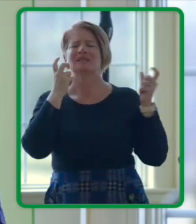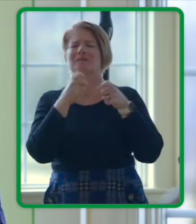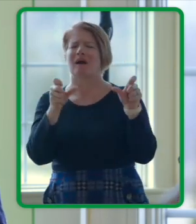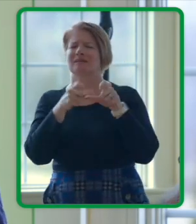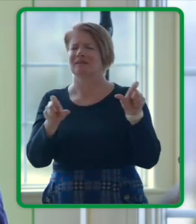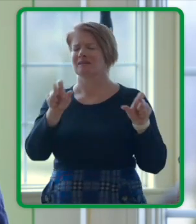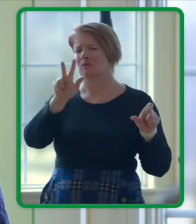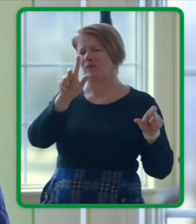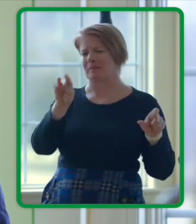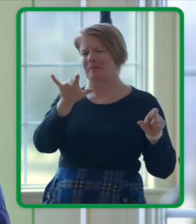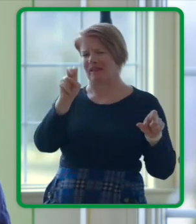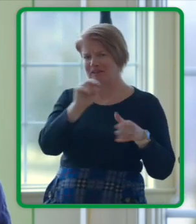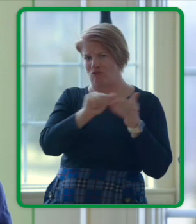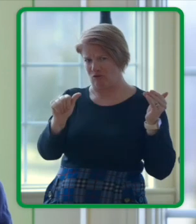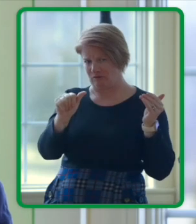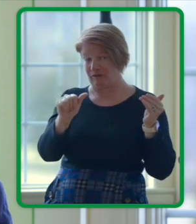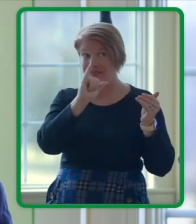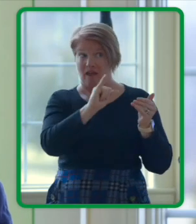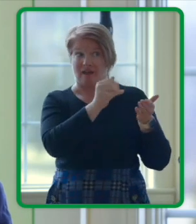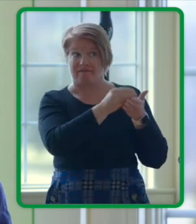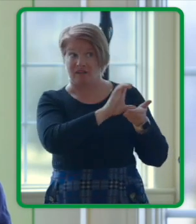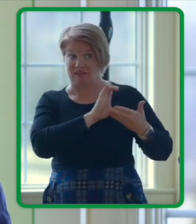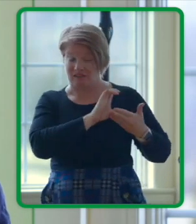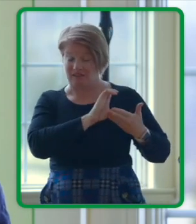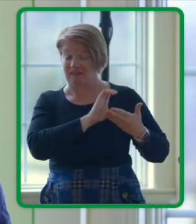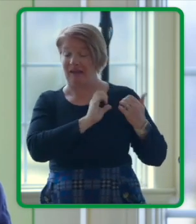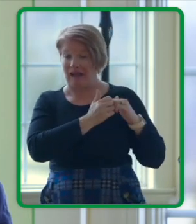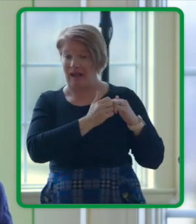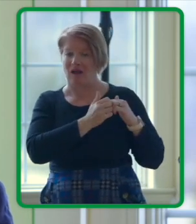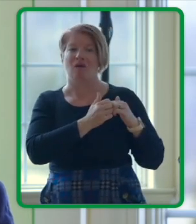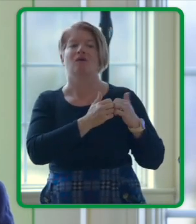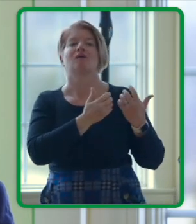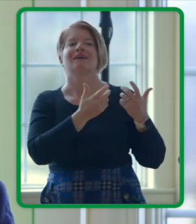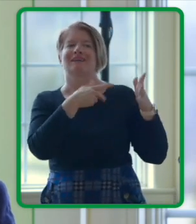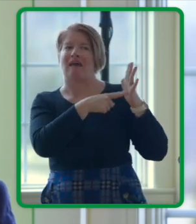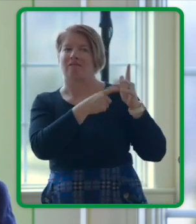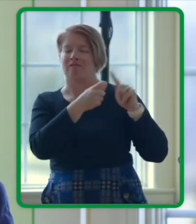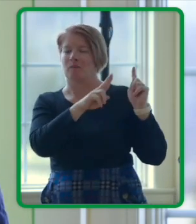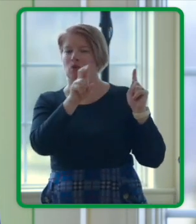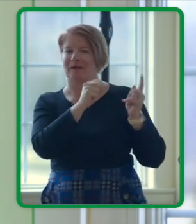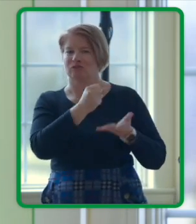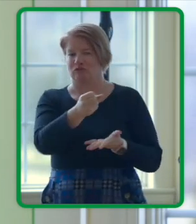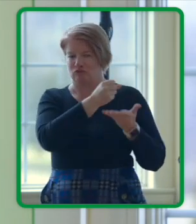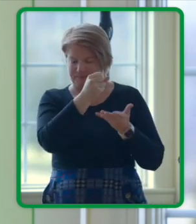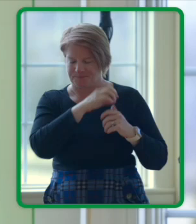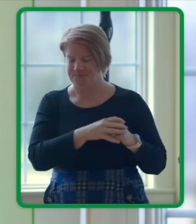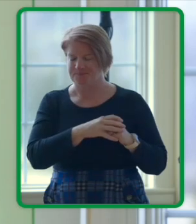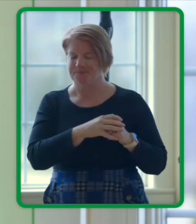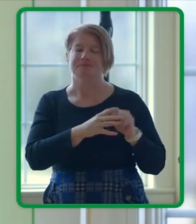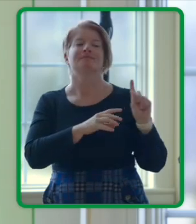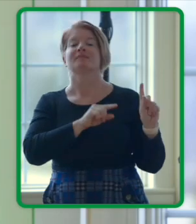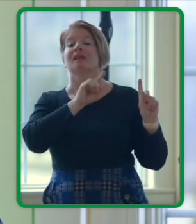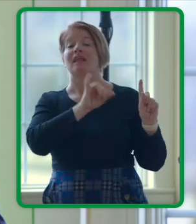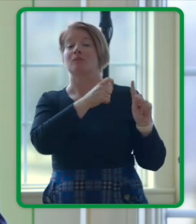had $23 million of this funding came in the form of subordinated debt from the U.S. Treasury. And this was part